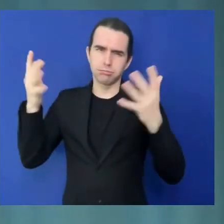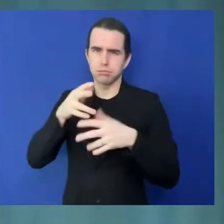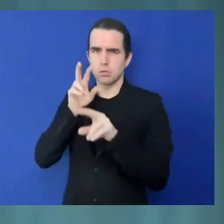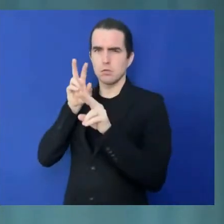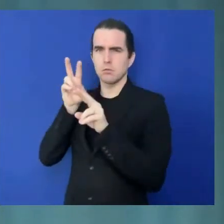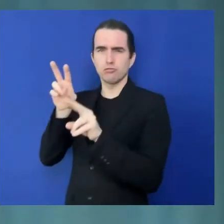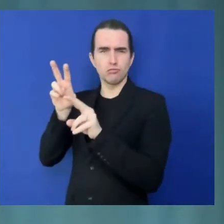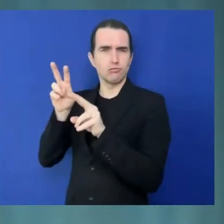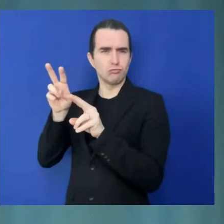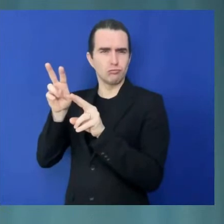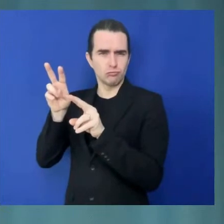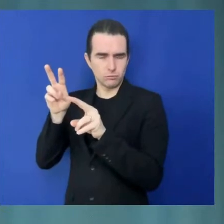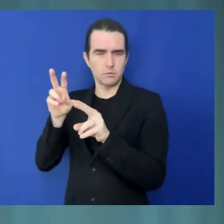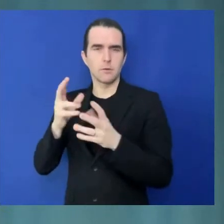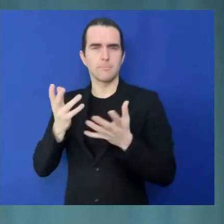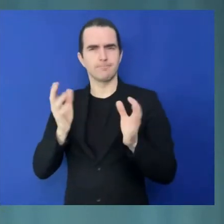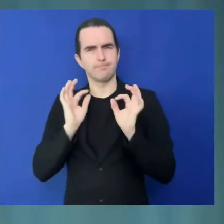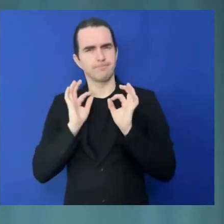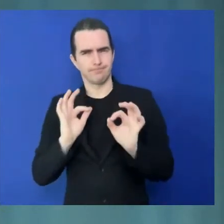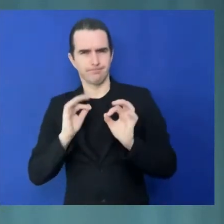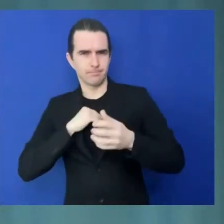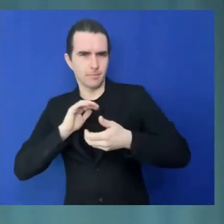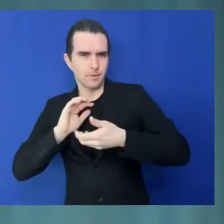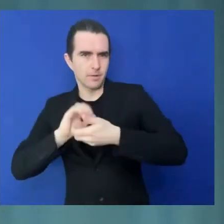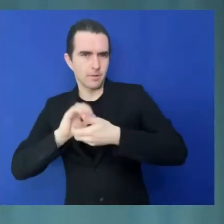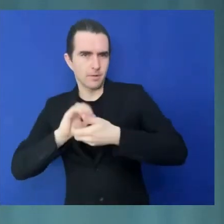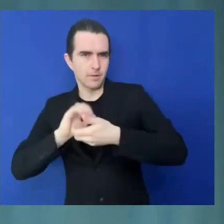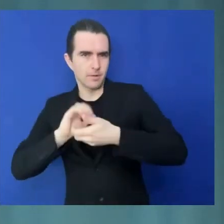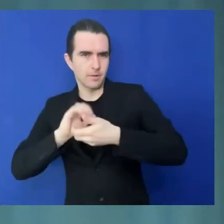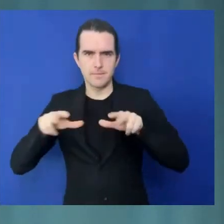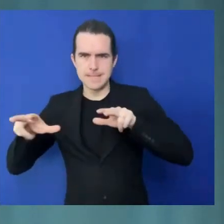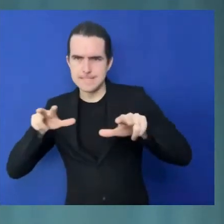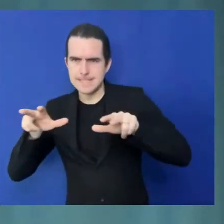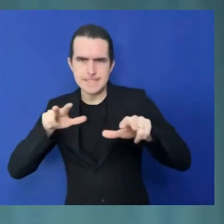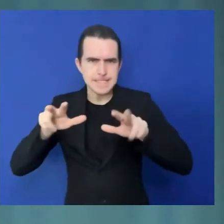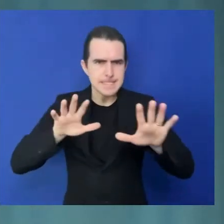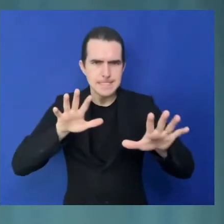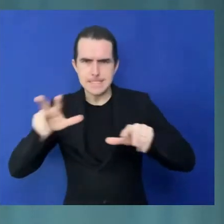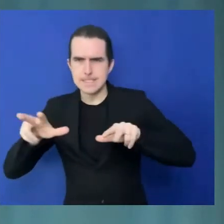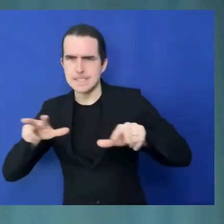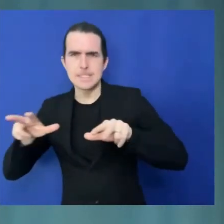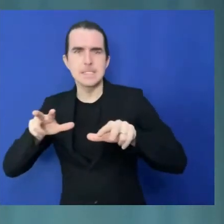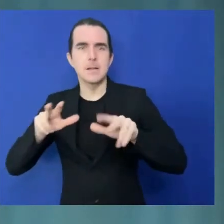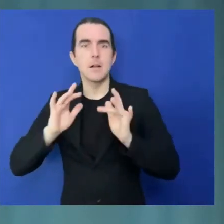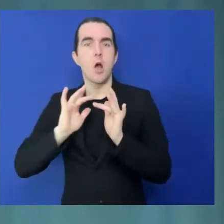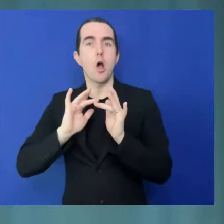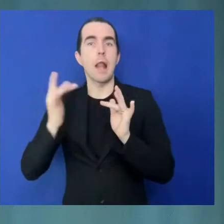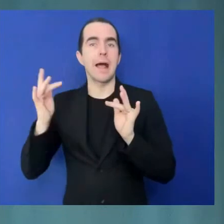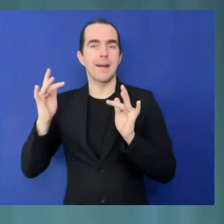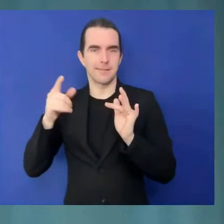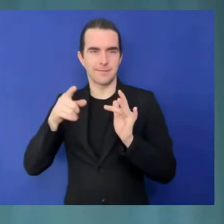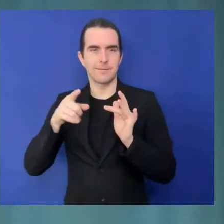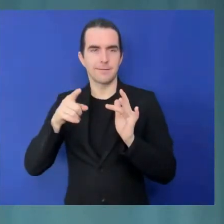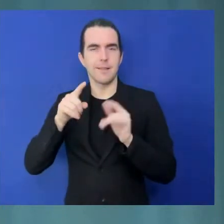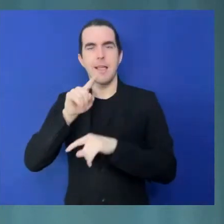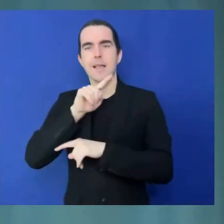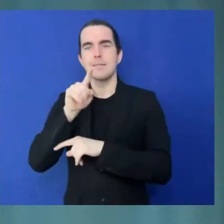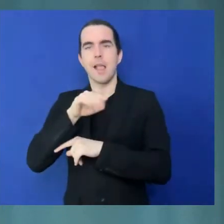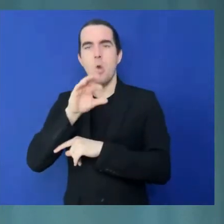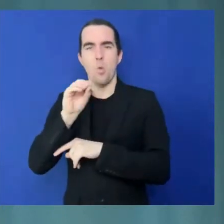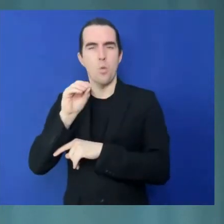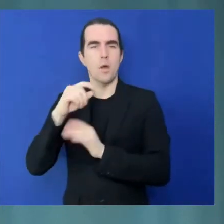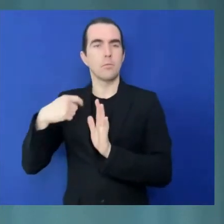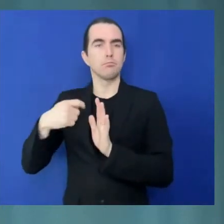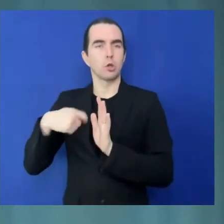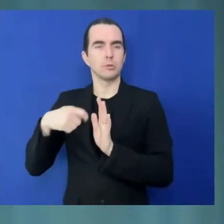world. First, in 2020, focusing on the topic of inclusive